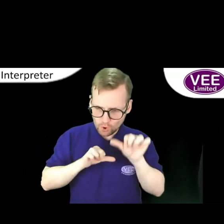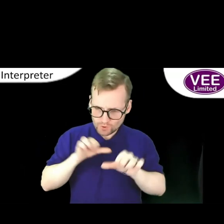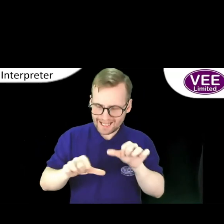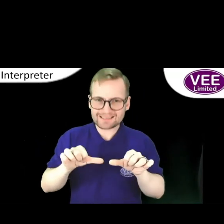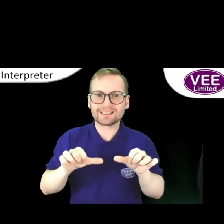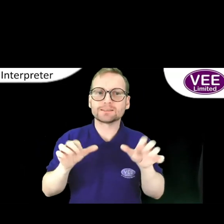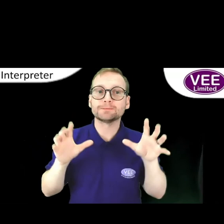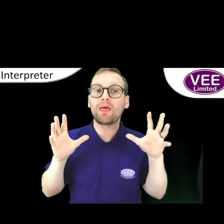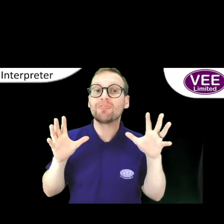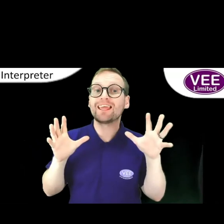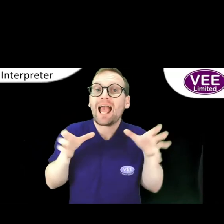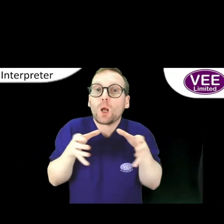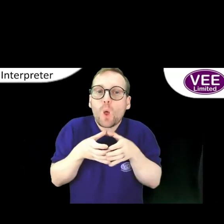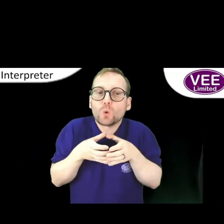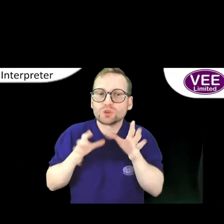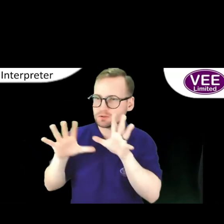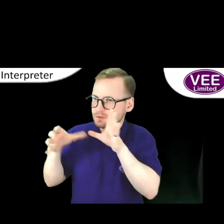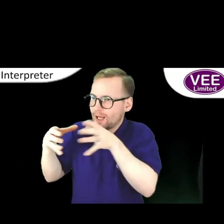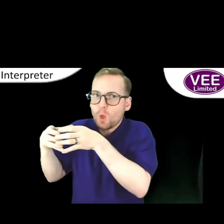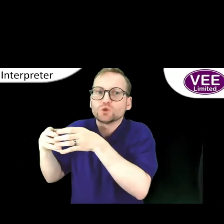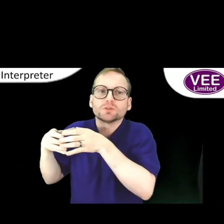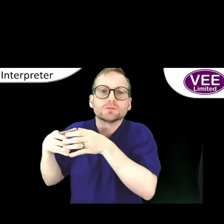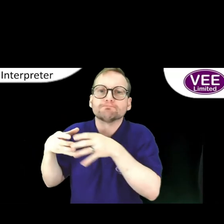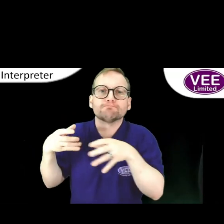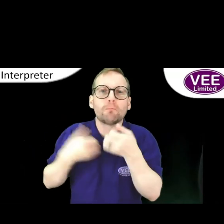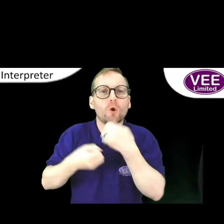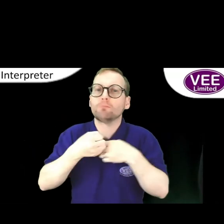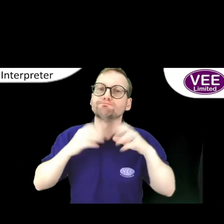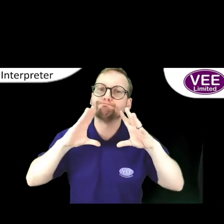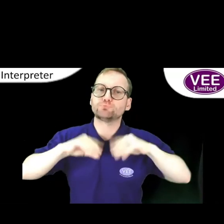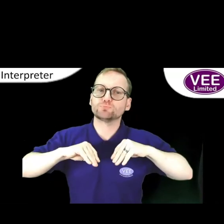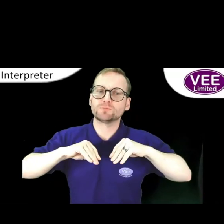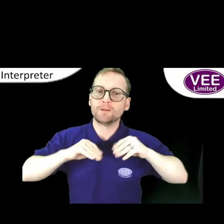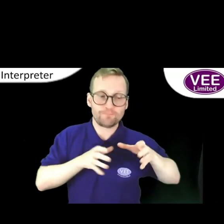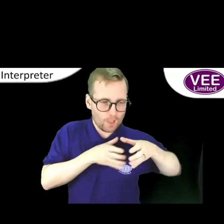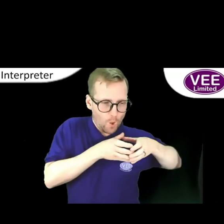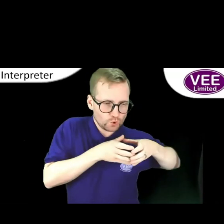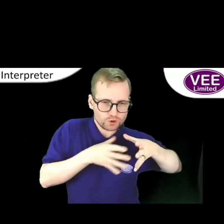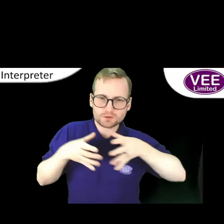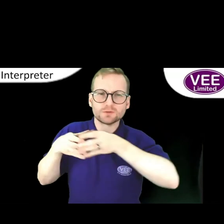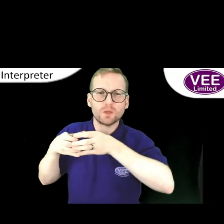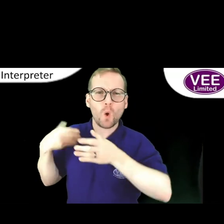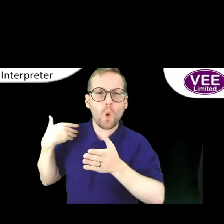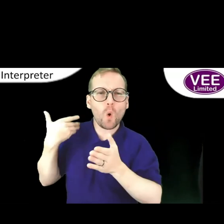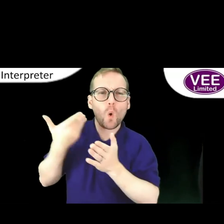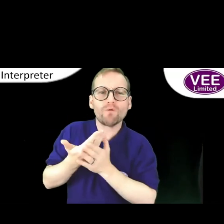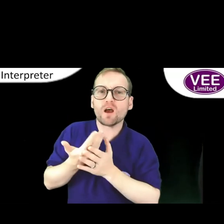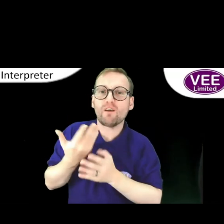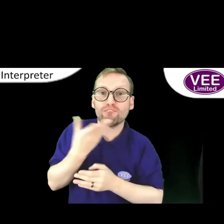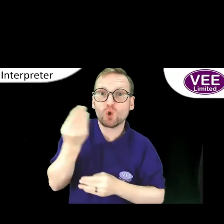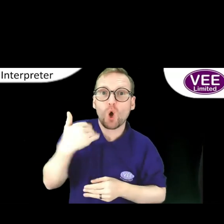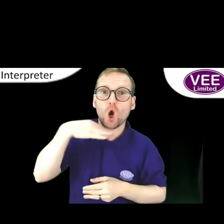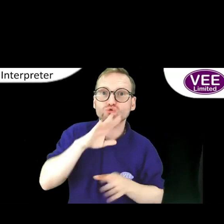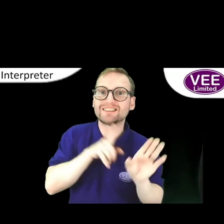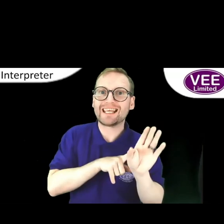the enclosures were kind of coming to an end. And the enclosures had kind of taken place over perhaps as much as a couple of hundred years up